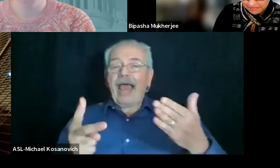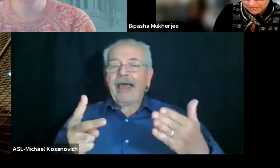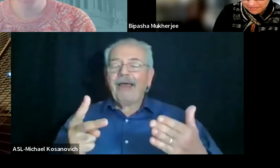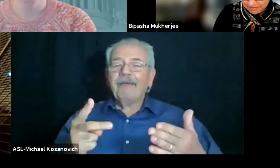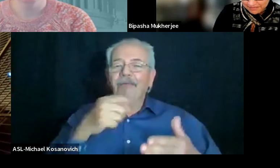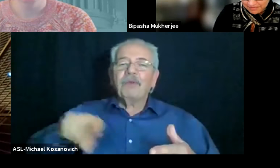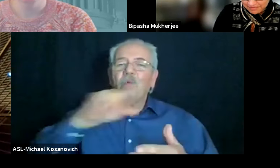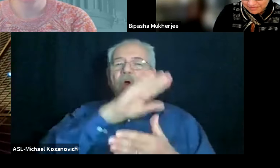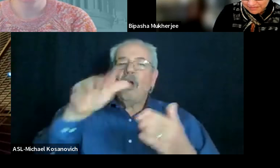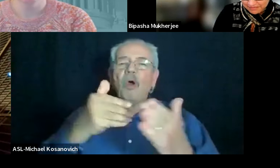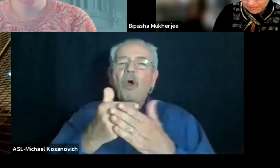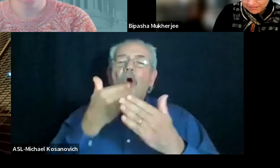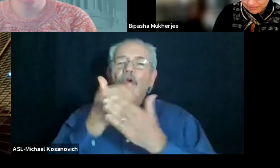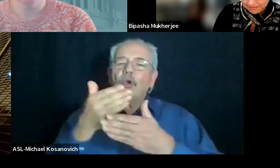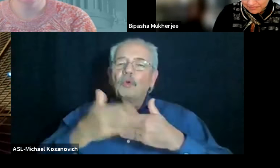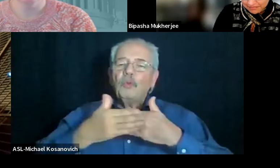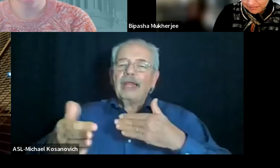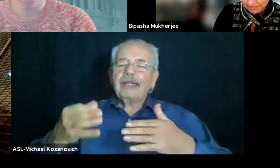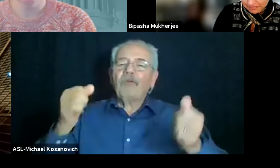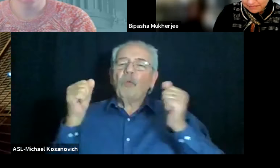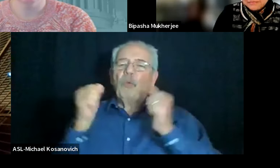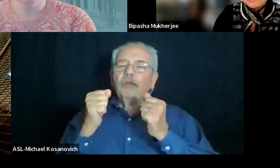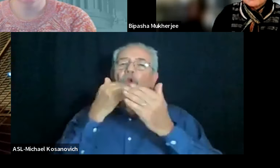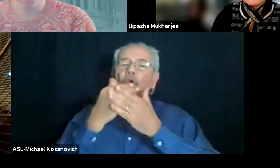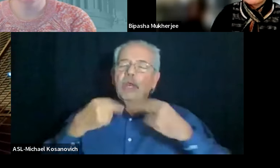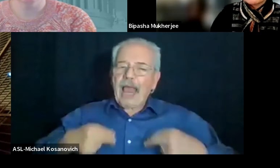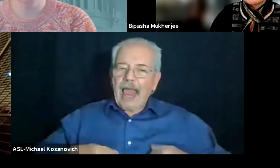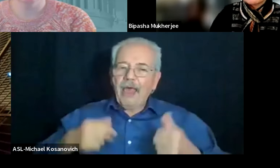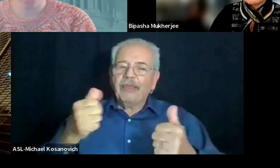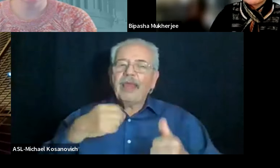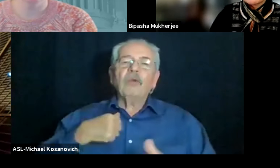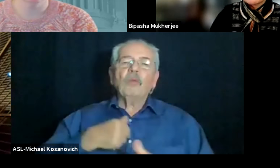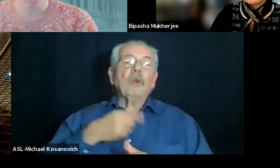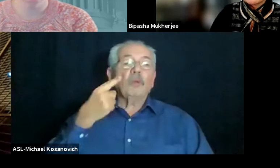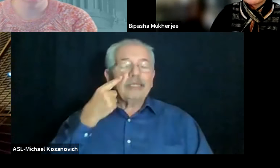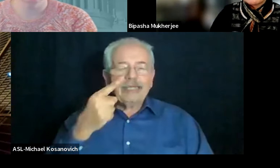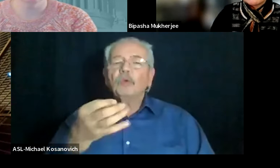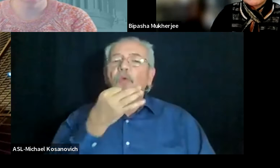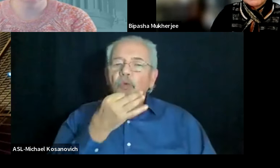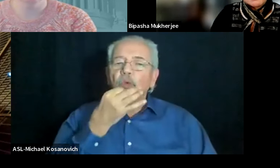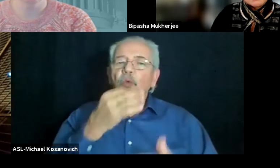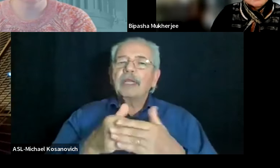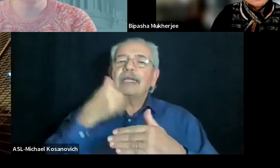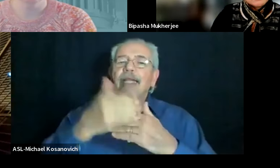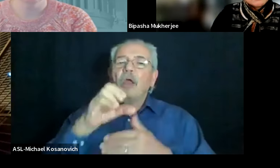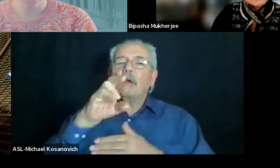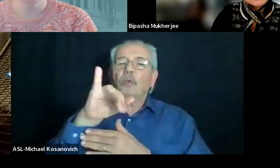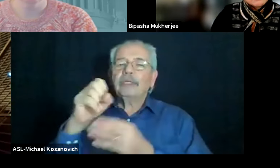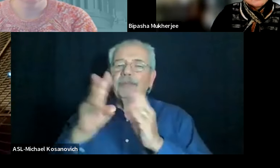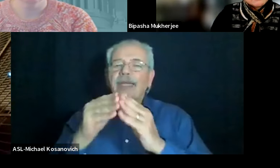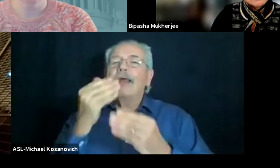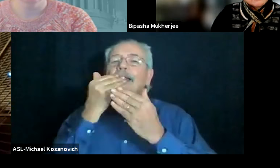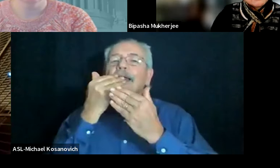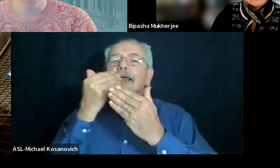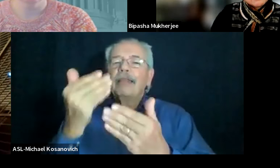a good rest of your winter, good health, and we'll be seeing you soon at our next CRIS committee meetings. Thank you. And